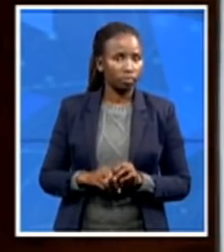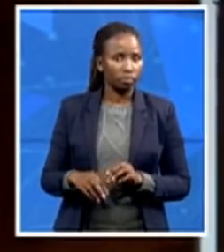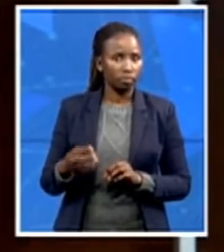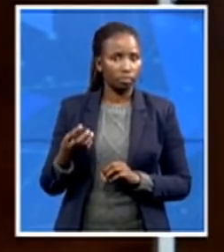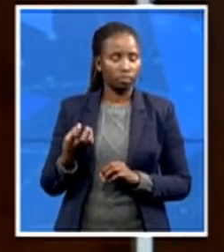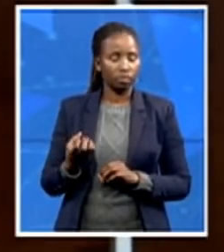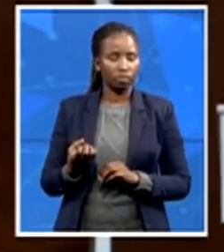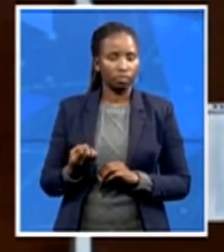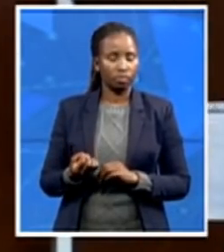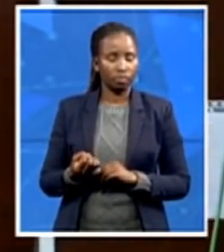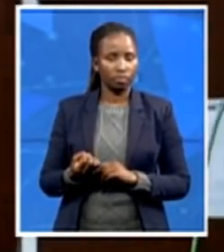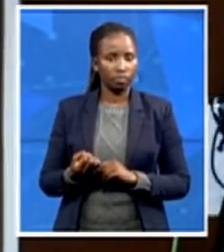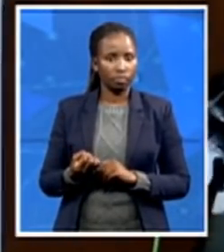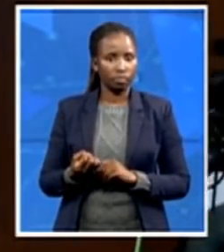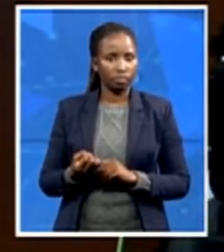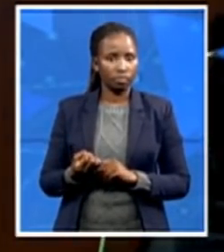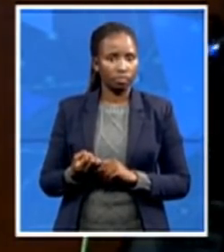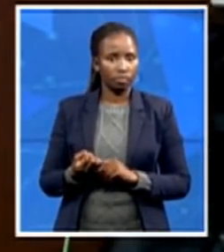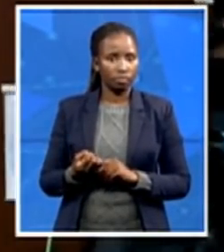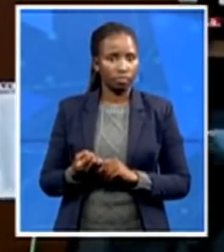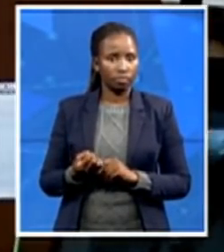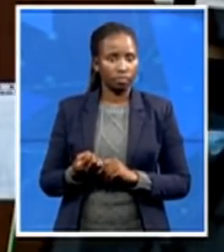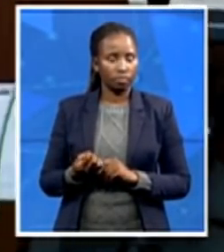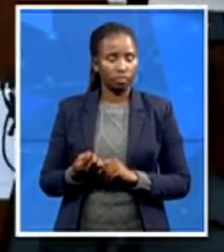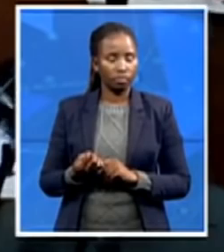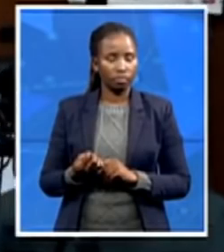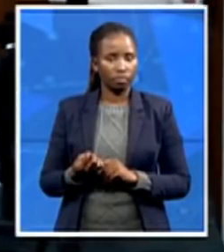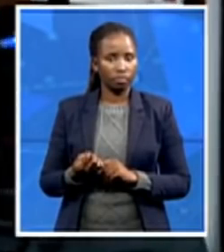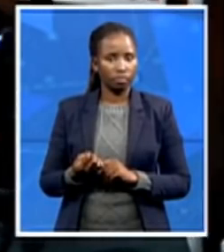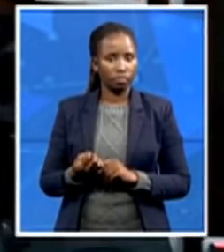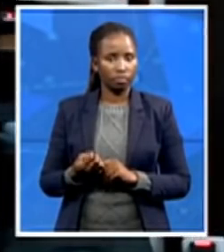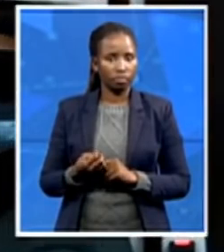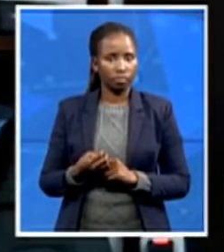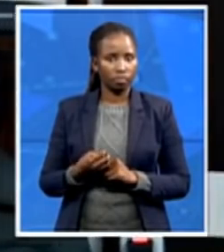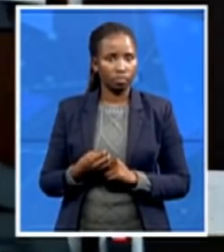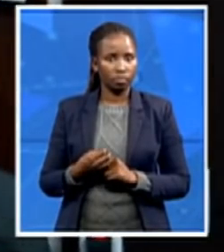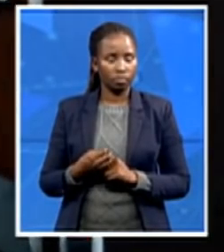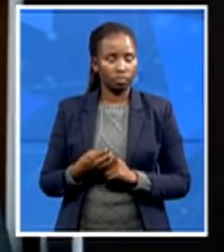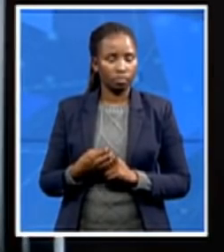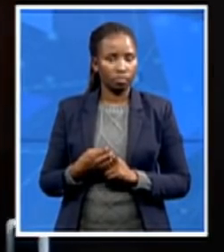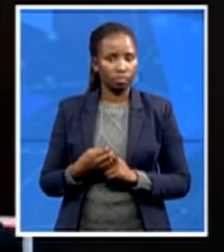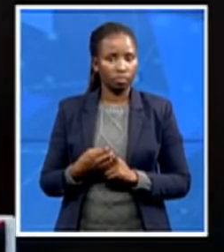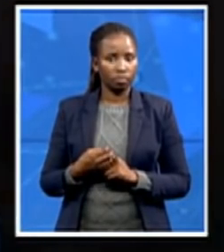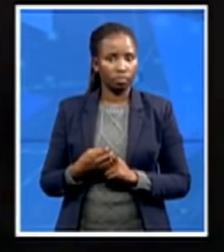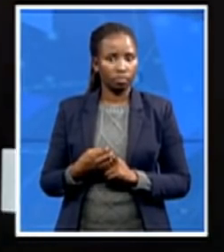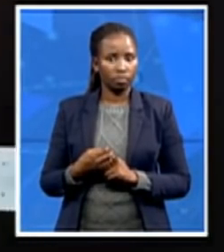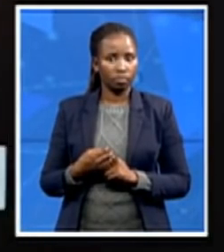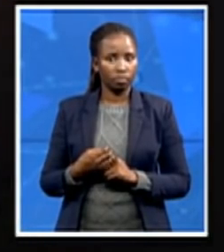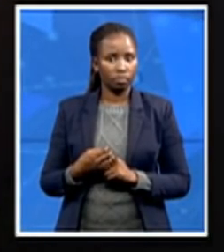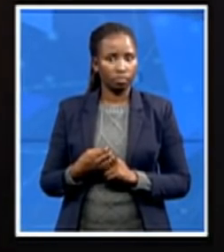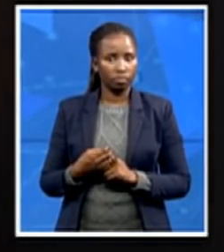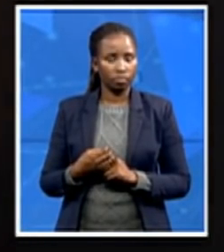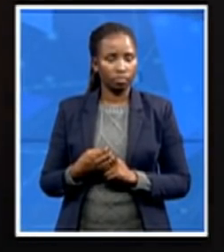Colonel Motolo that he liaises with the accused to hand it in where it's suitable within, let's say, as close as